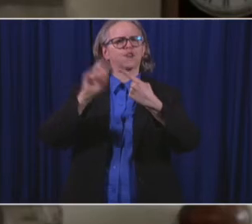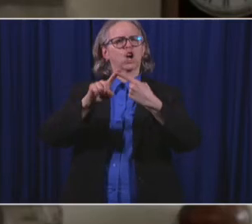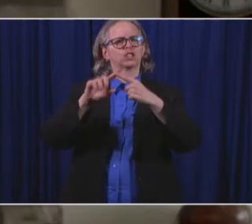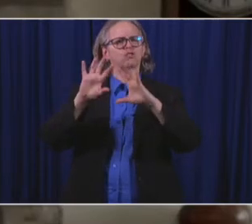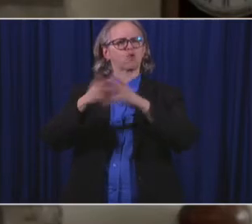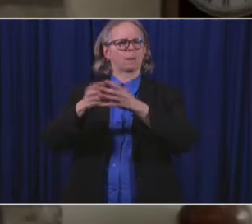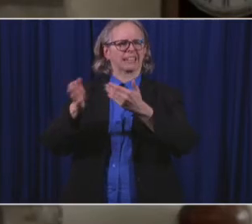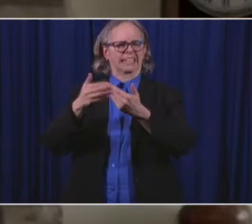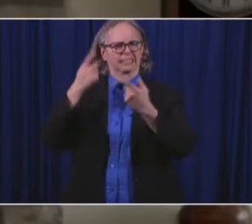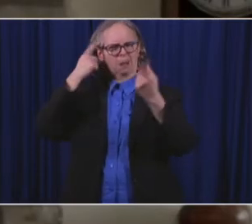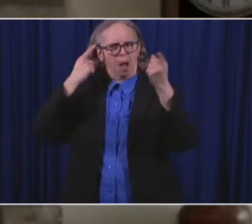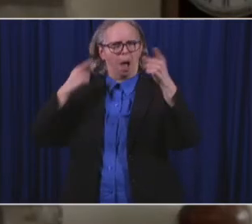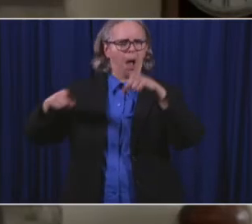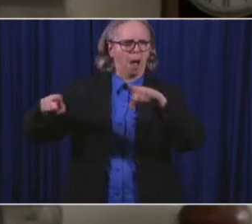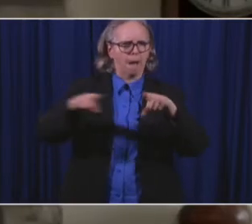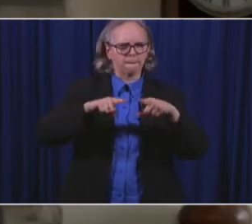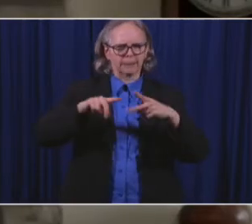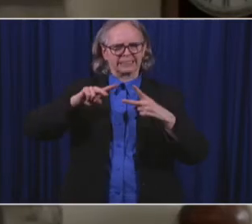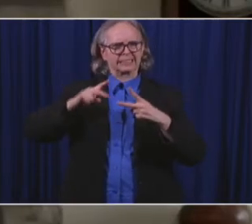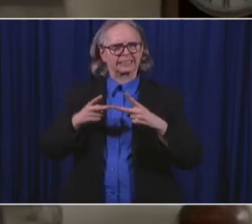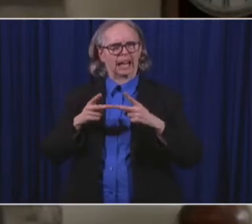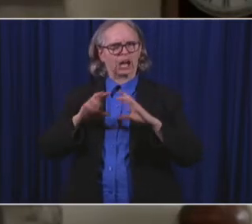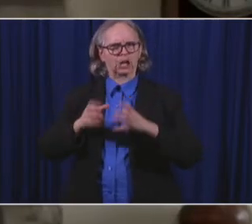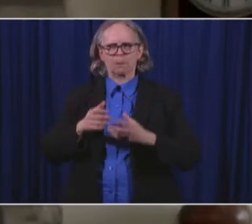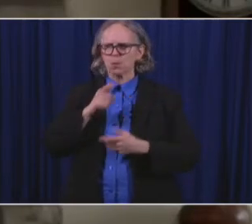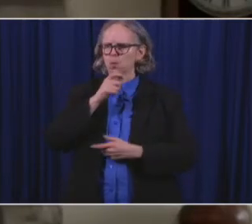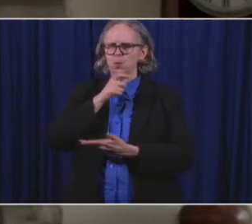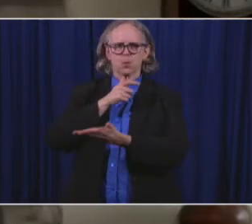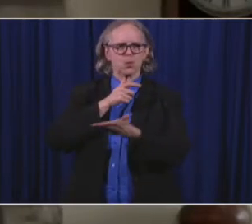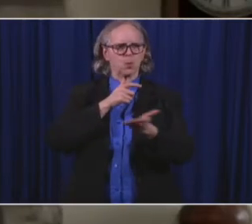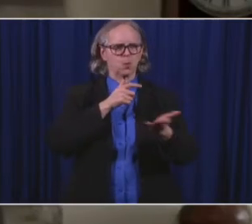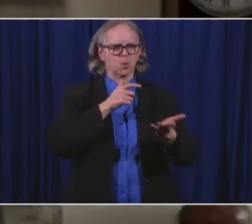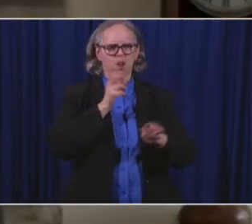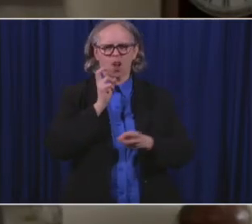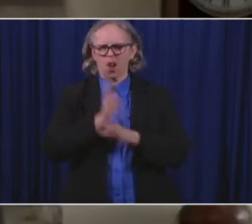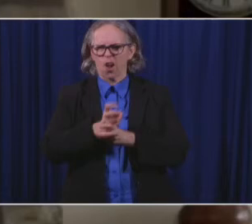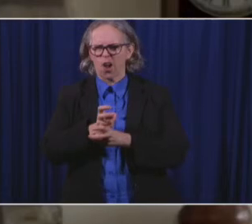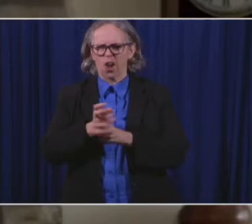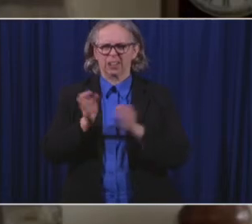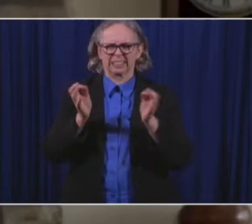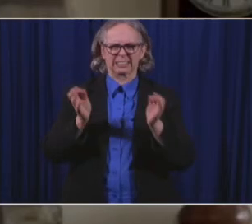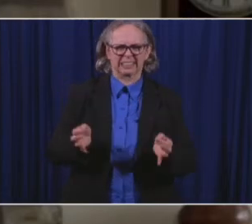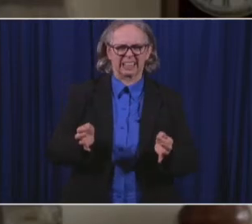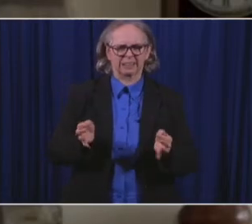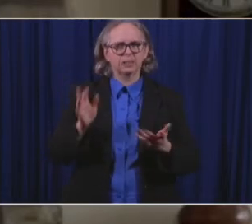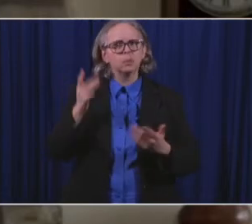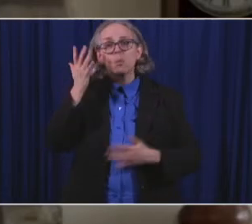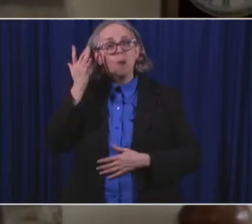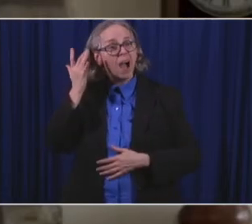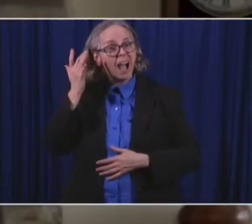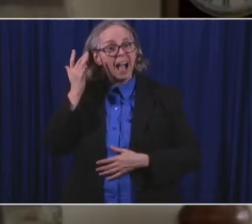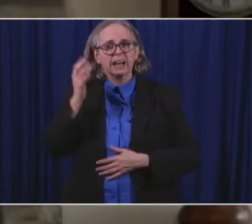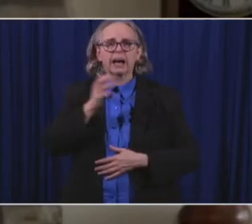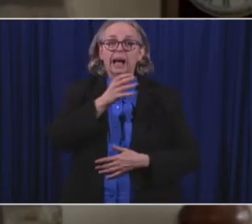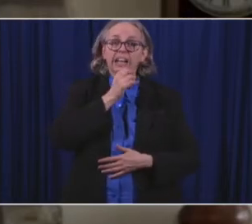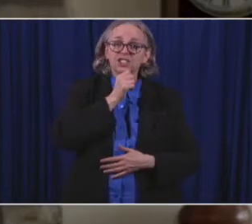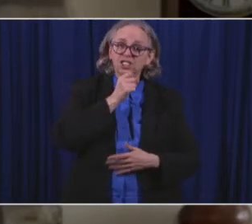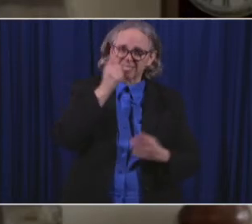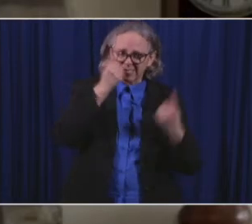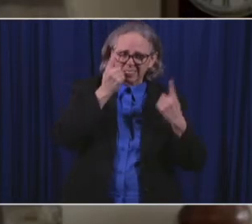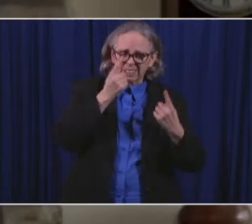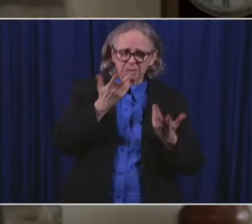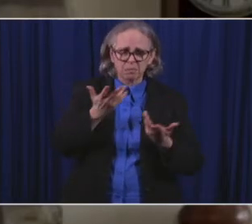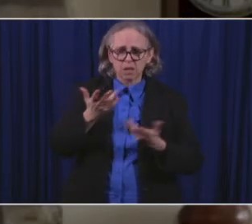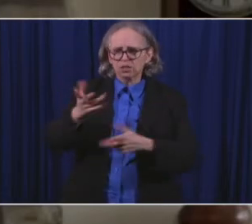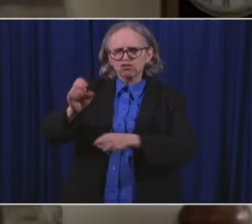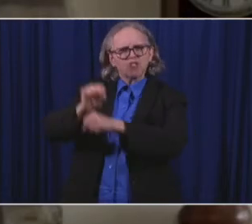think looking at who, because of their age, because of their occupation, because of